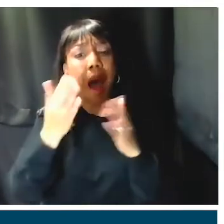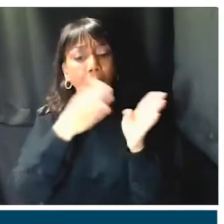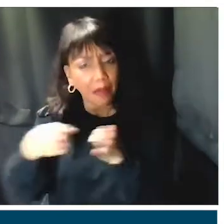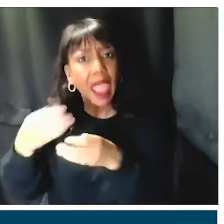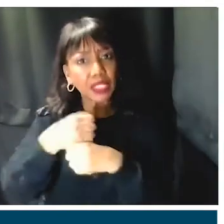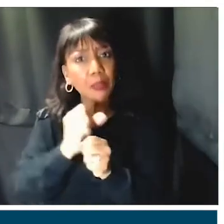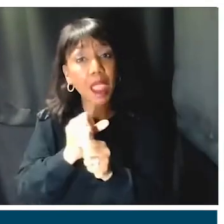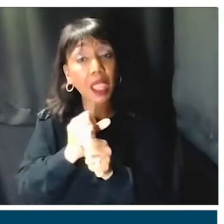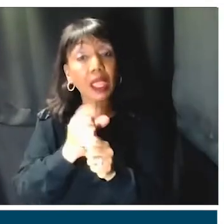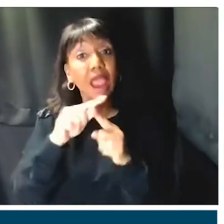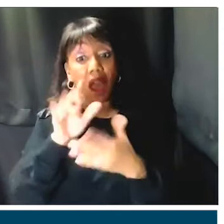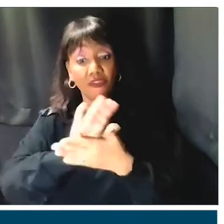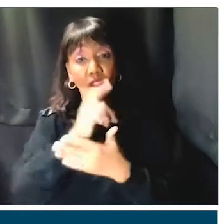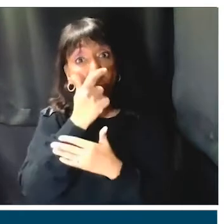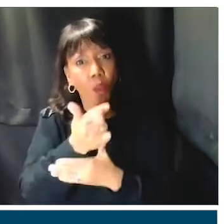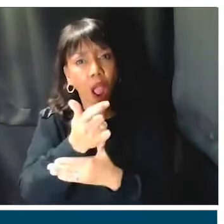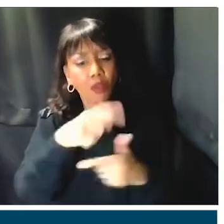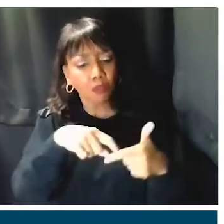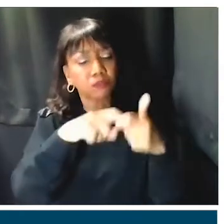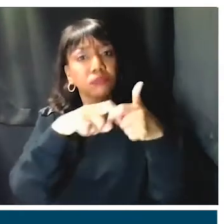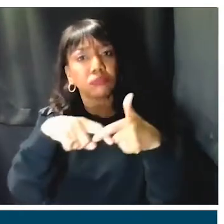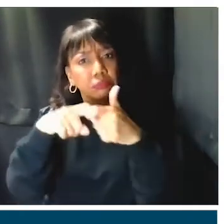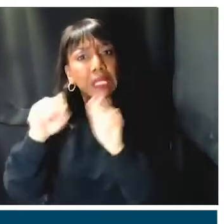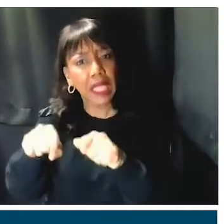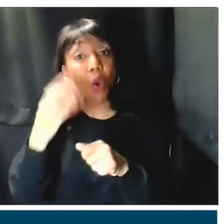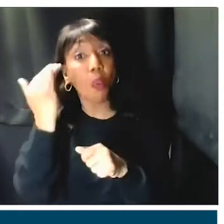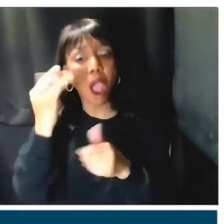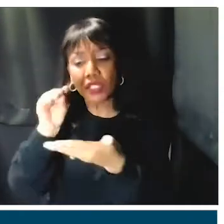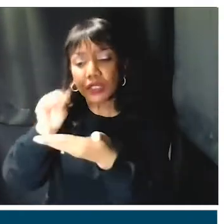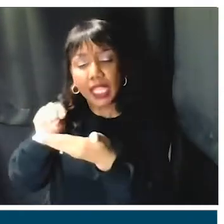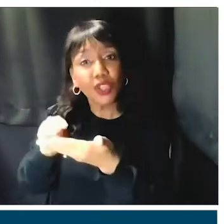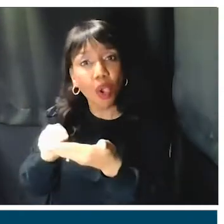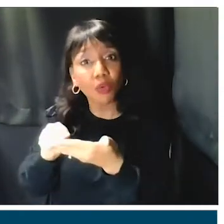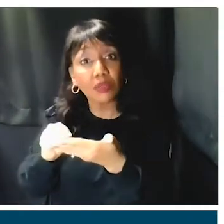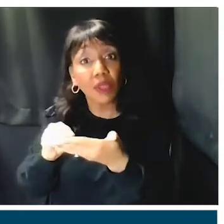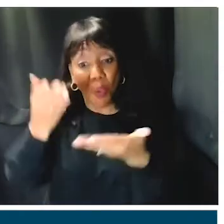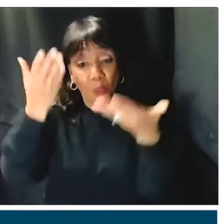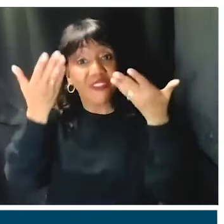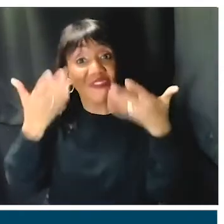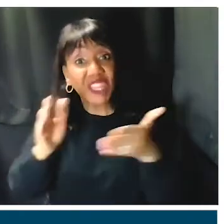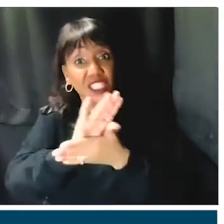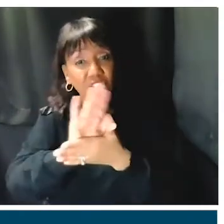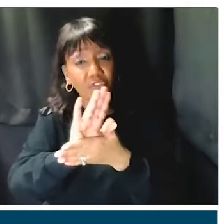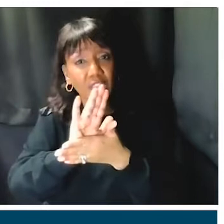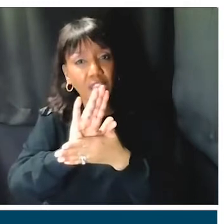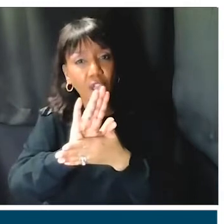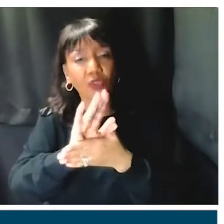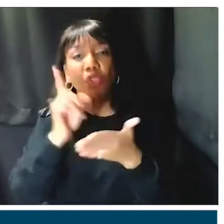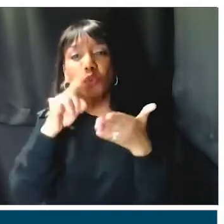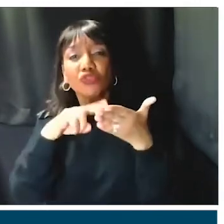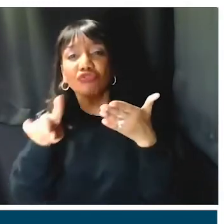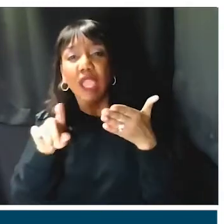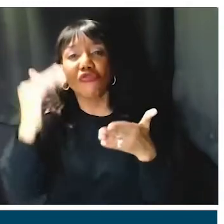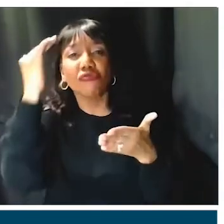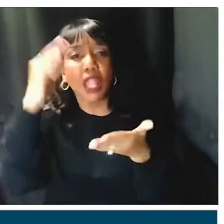video whenever you need to so that you can take notes. There will be a knowledge check at the end of this session, so your